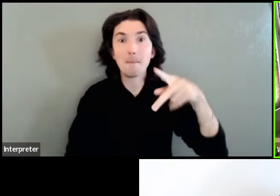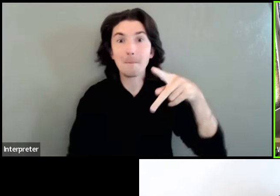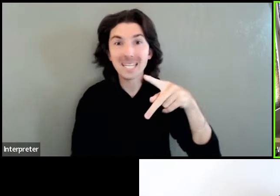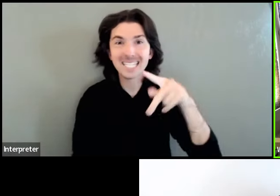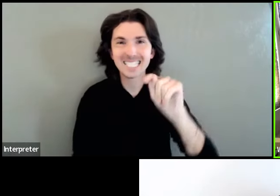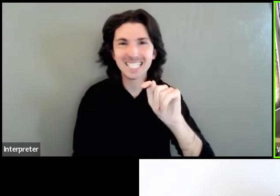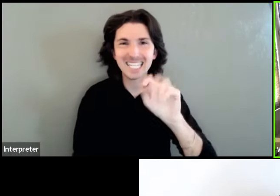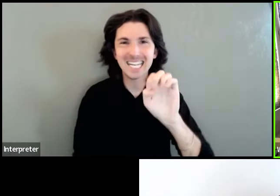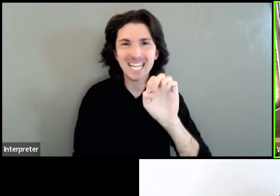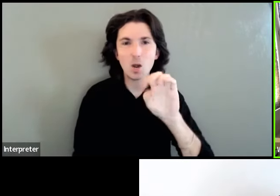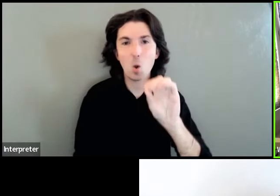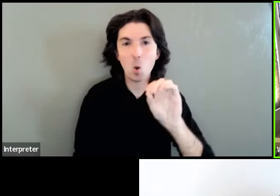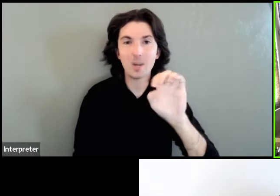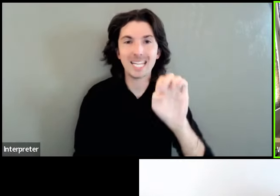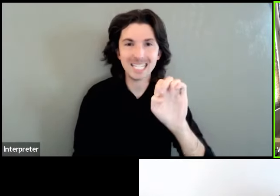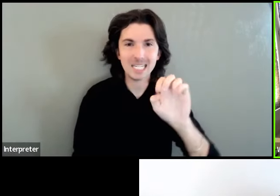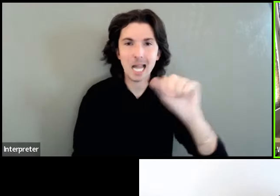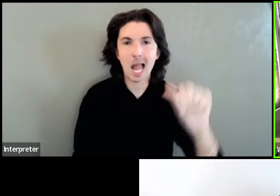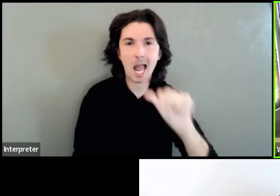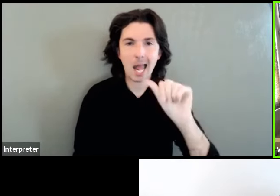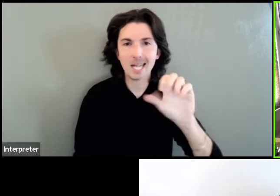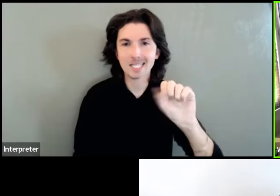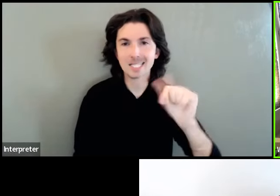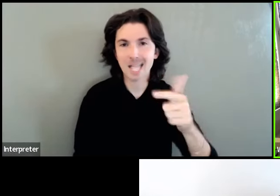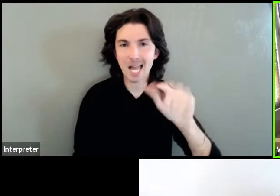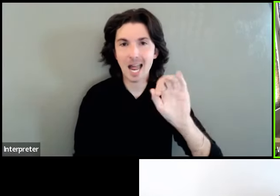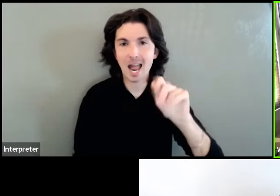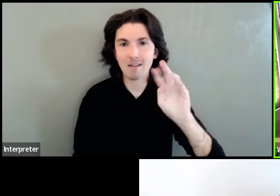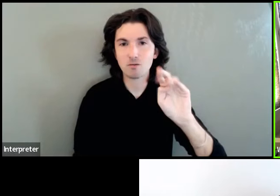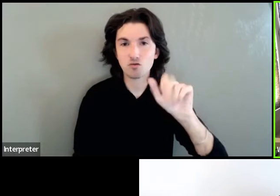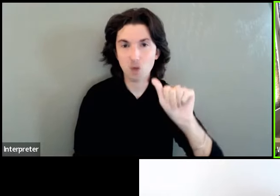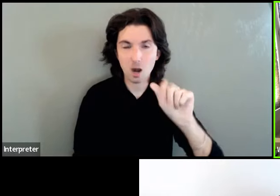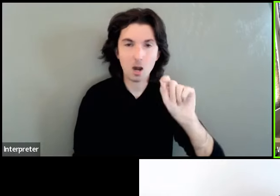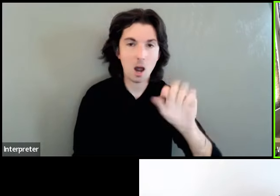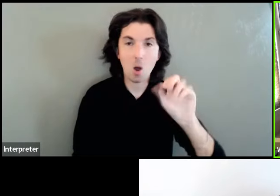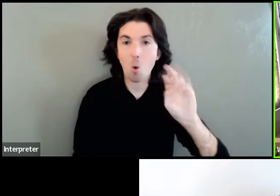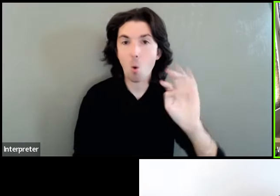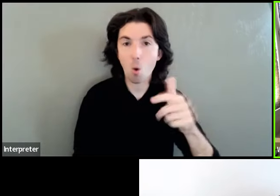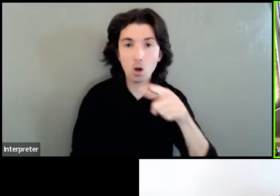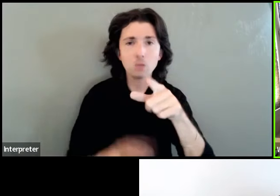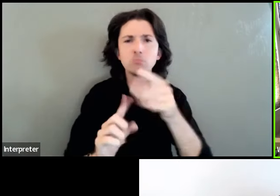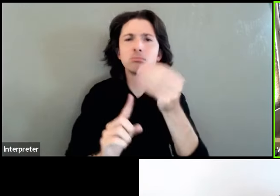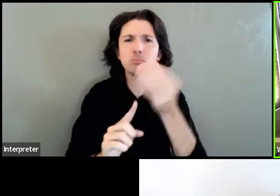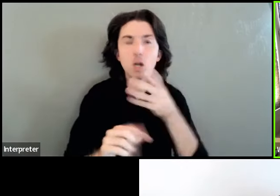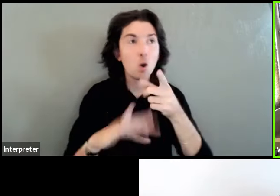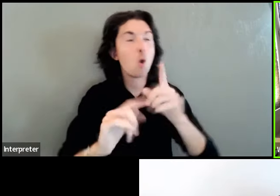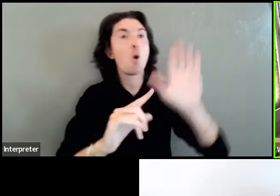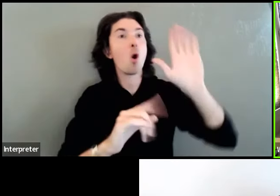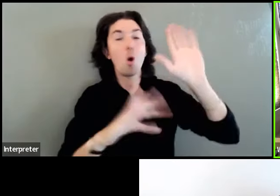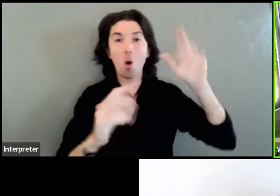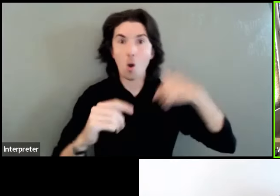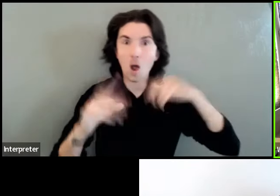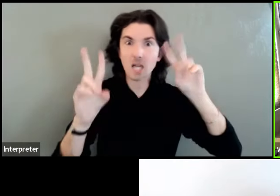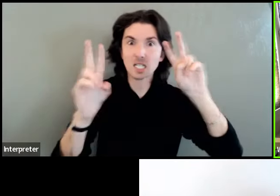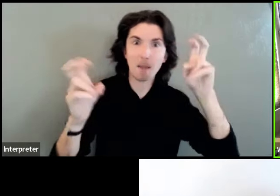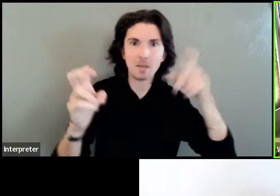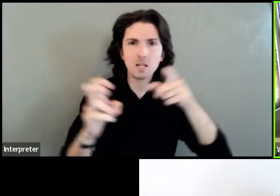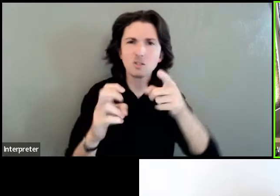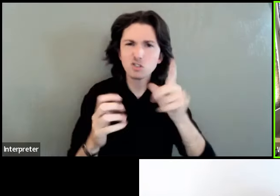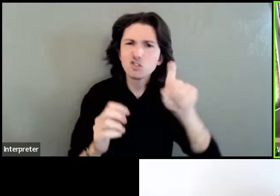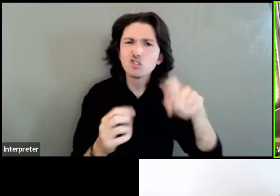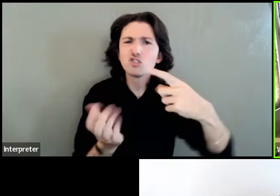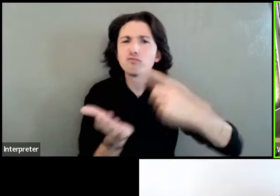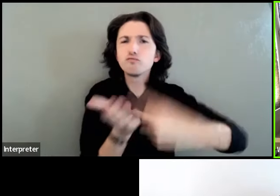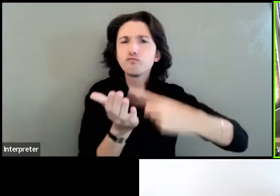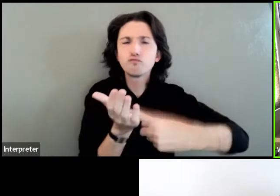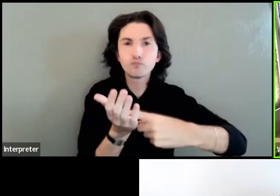pteoe@sagaftra.org. And if you haven't already, while you're here, please subscribe to SAG-AFTRA's YouTube channel to get updates on